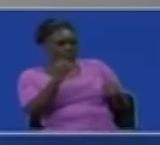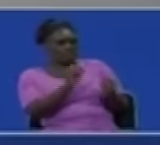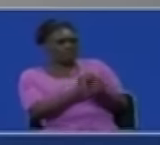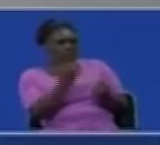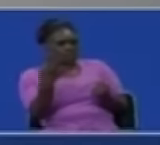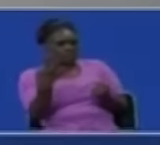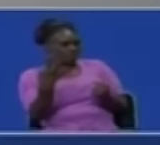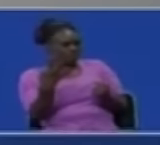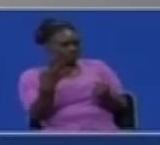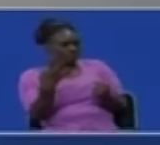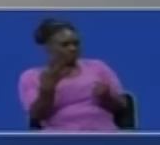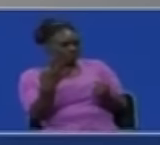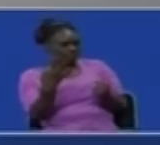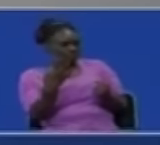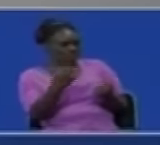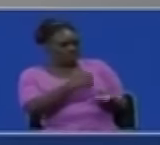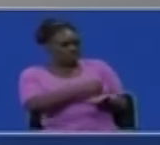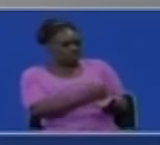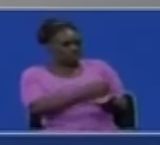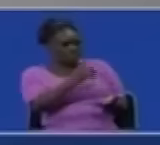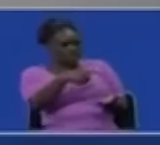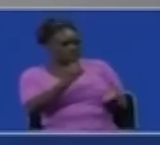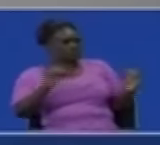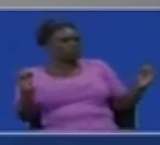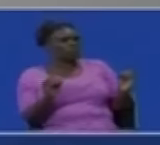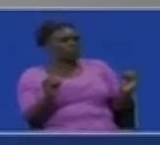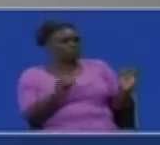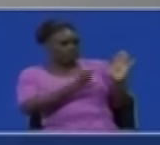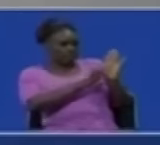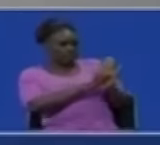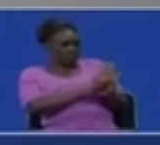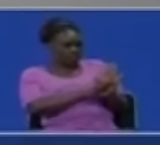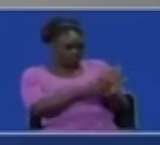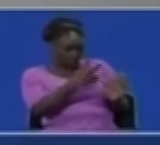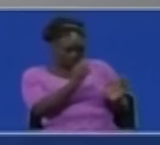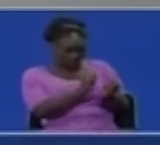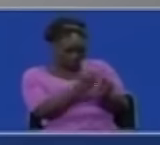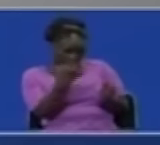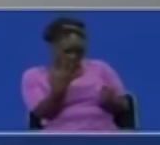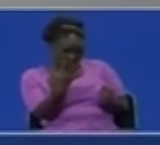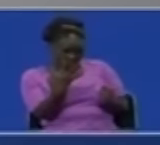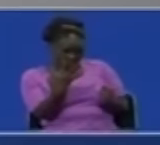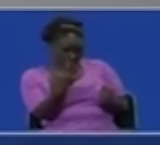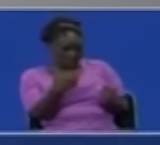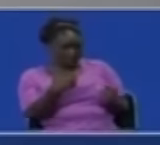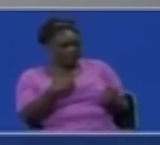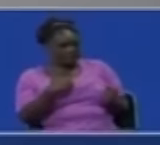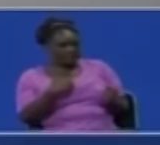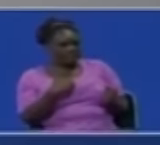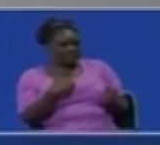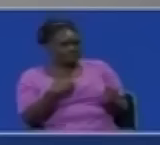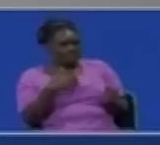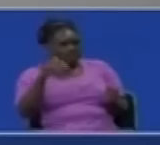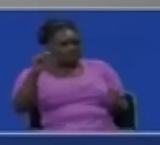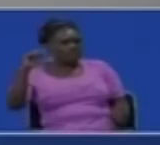are not being rightly audited for what they really were. For instance, with 2013, you just heard the